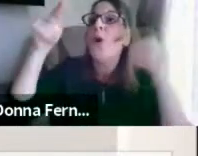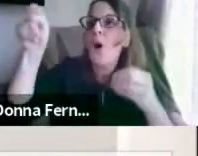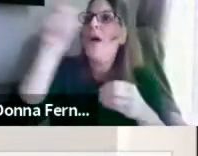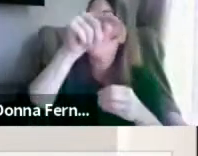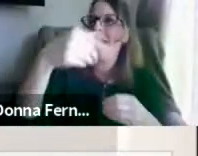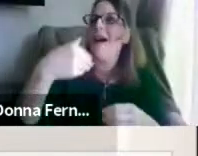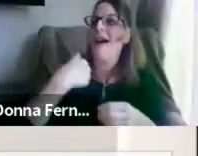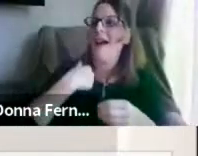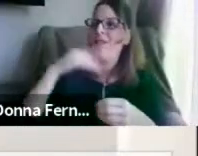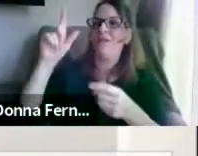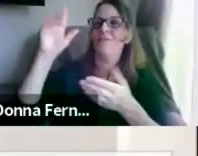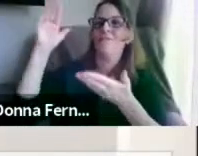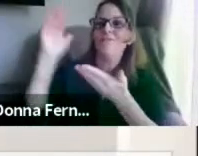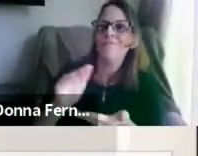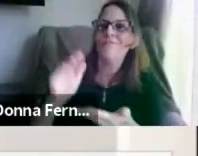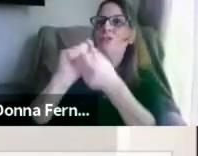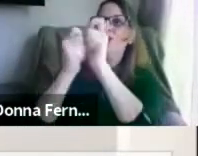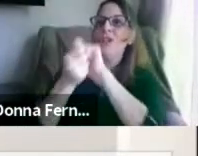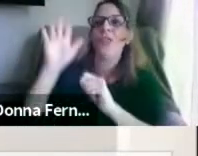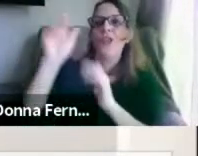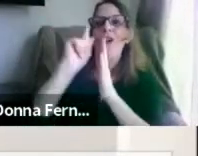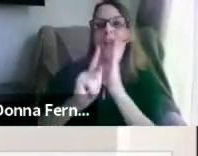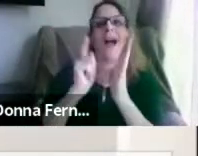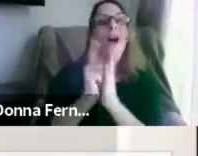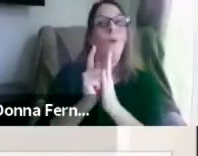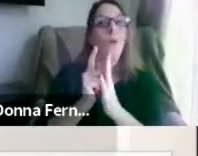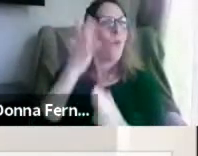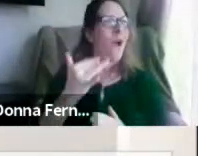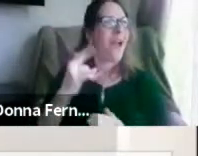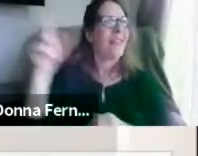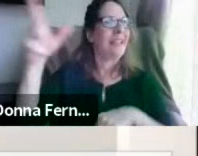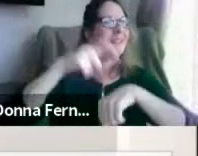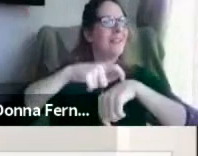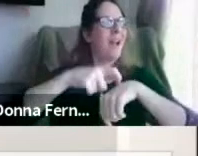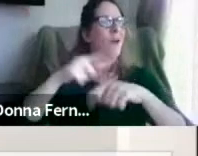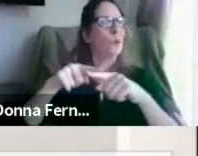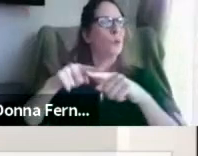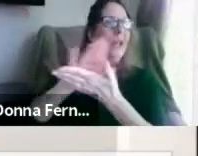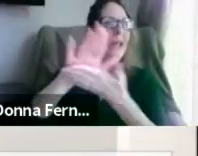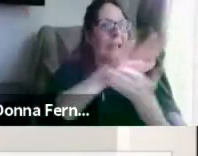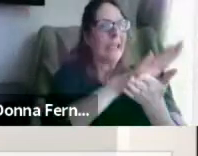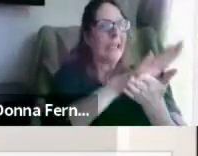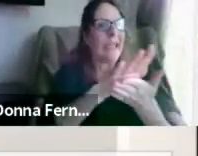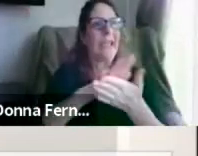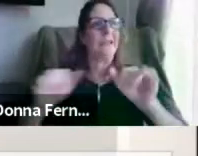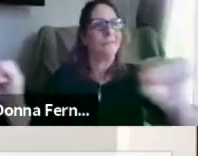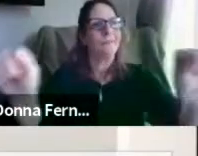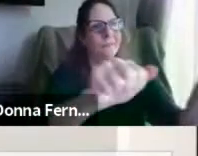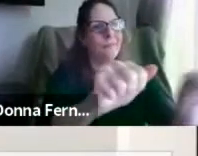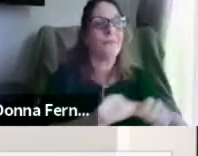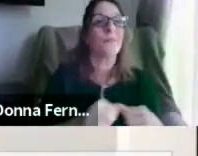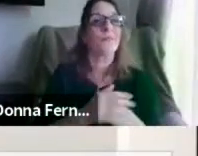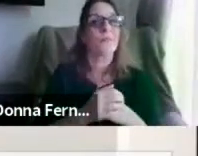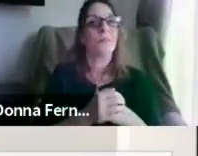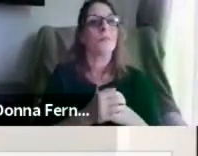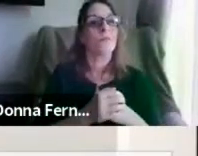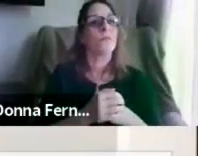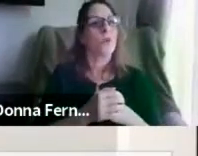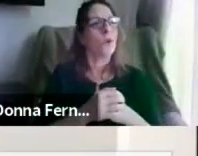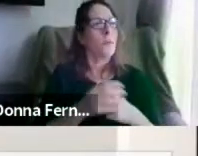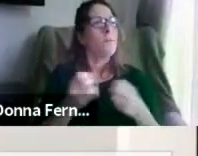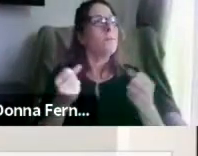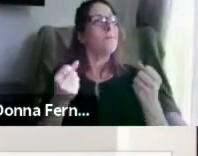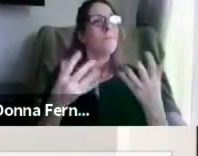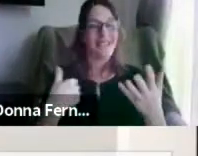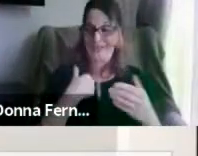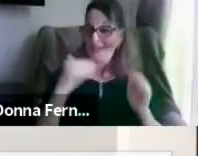have adjusted hours because they are using that extra time to clean and sanitize their surfaces. If you have regulars, many of us in the